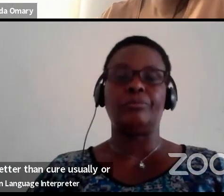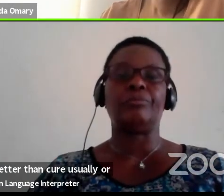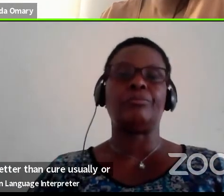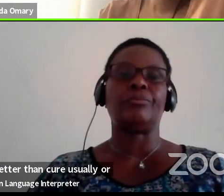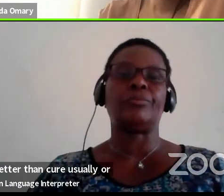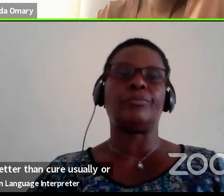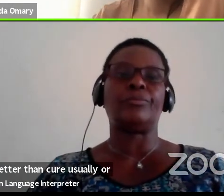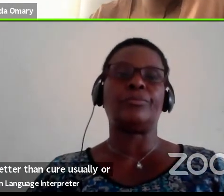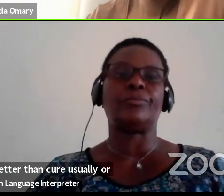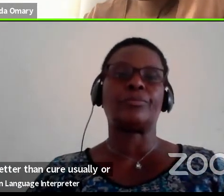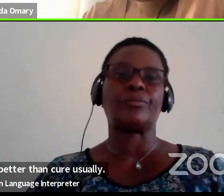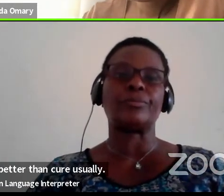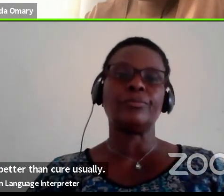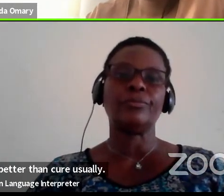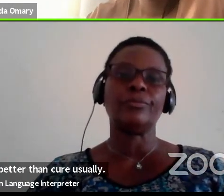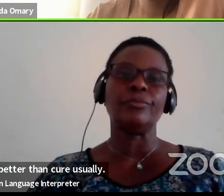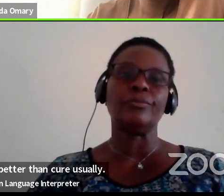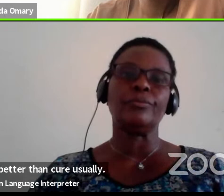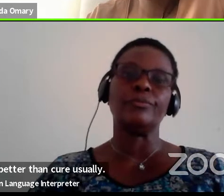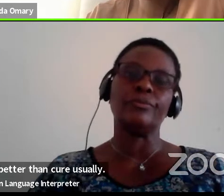Nicholas?